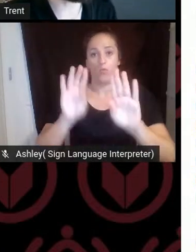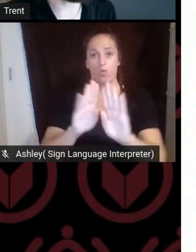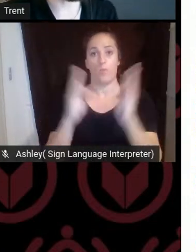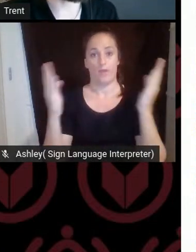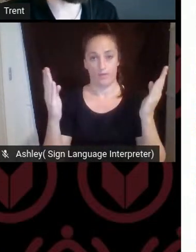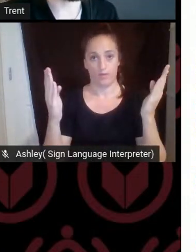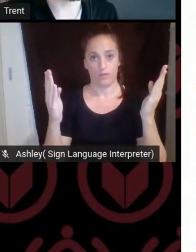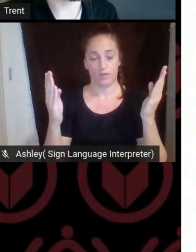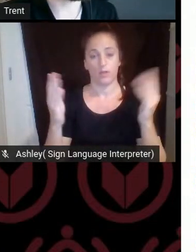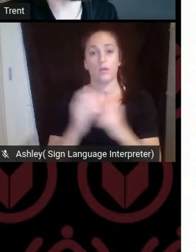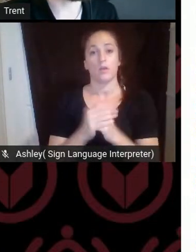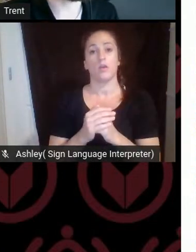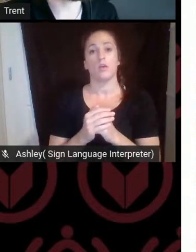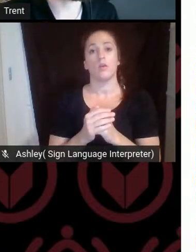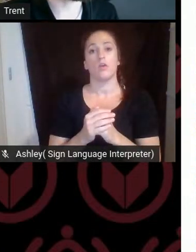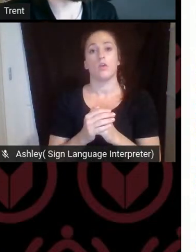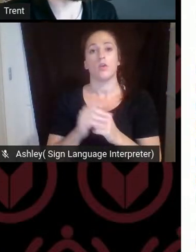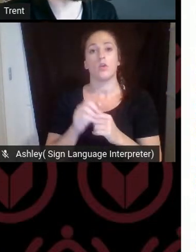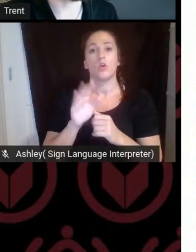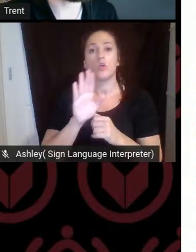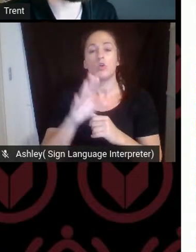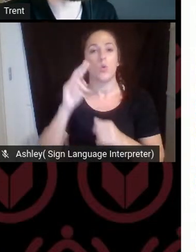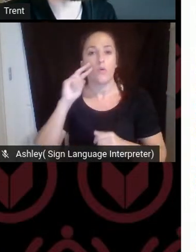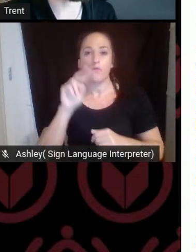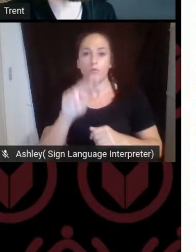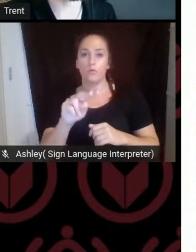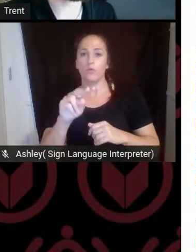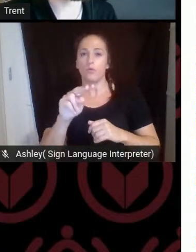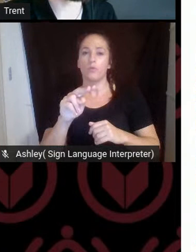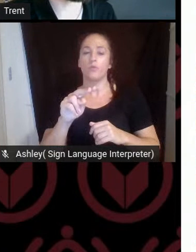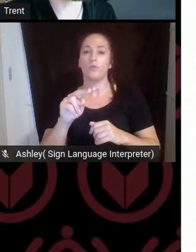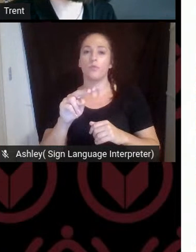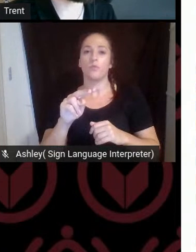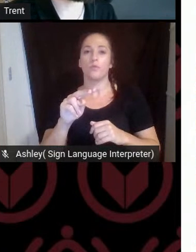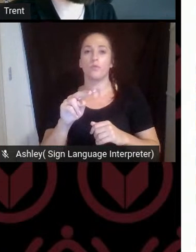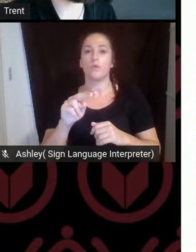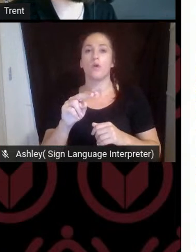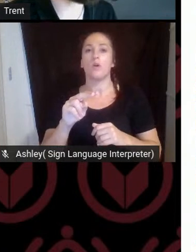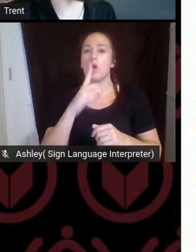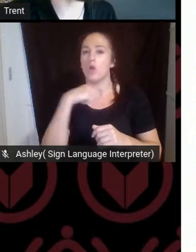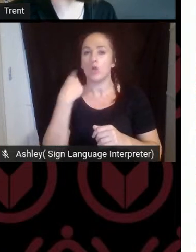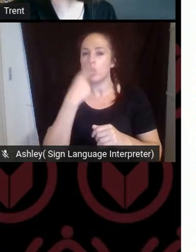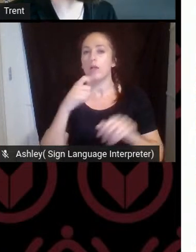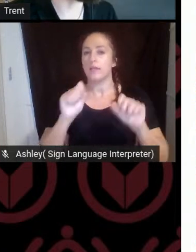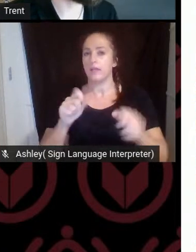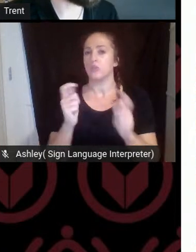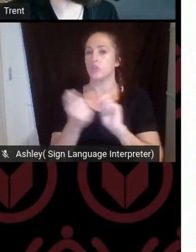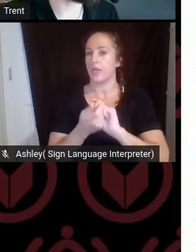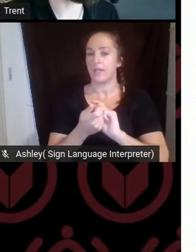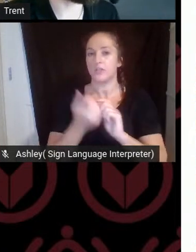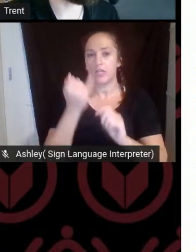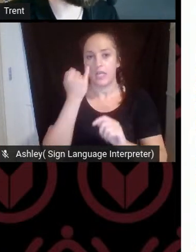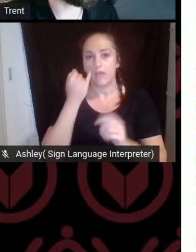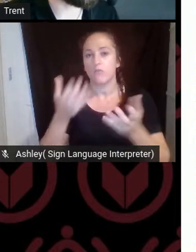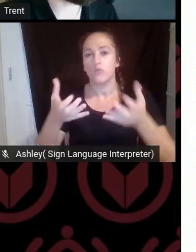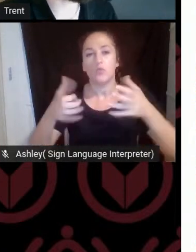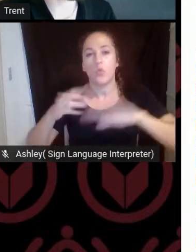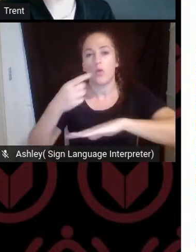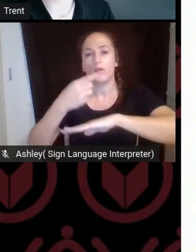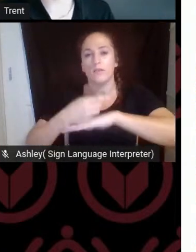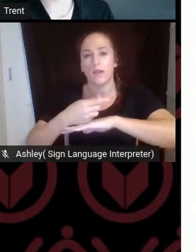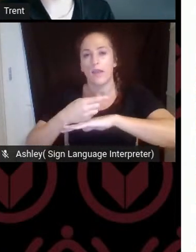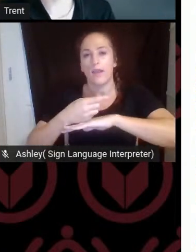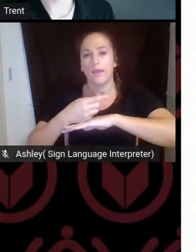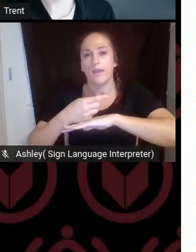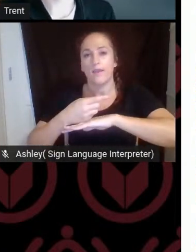the view of calendar to suit your needs. So let's say instead of a day view, I want to see what I've got going